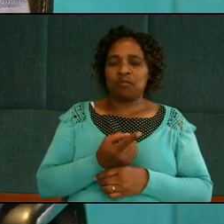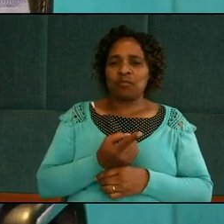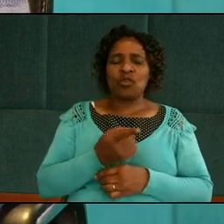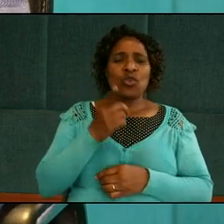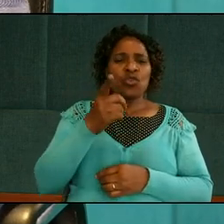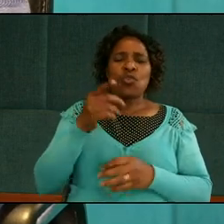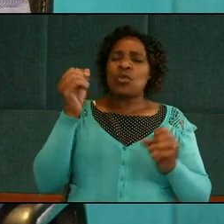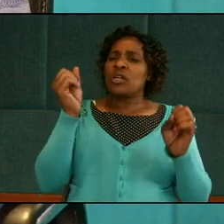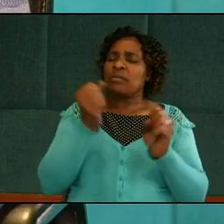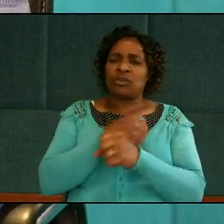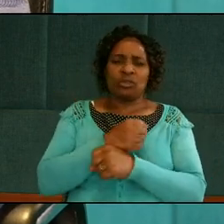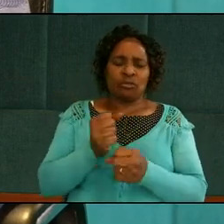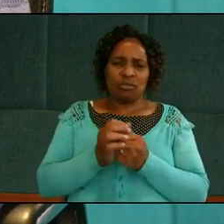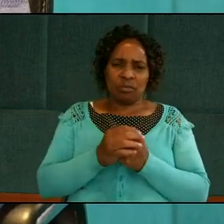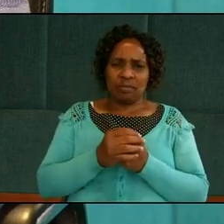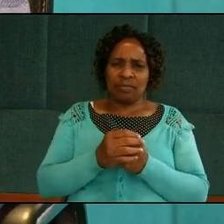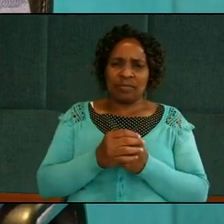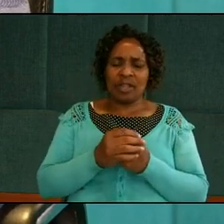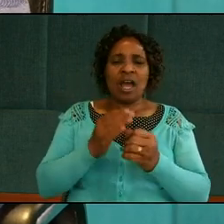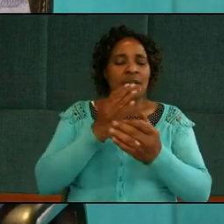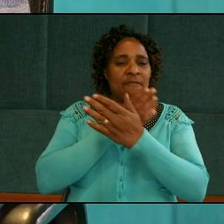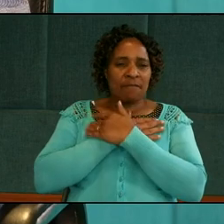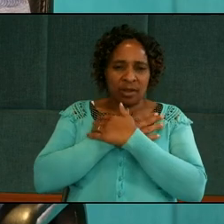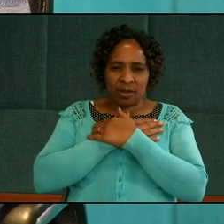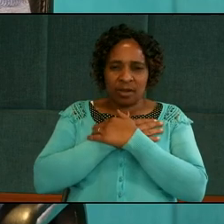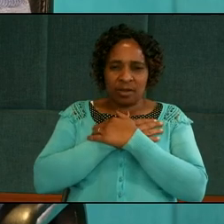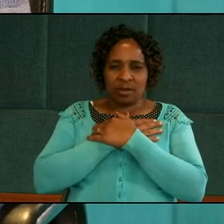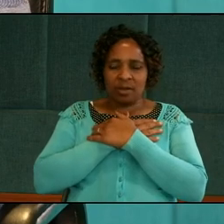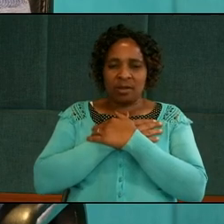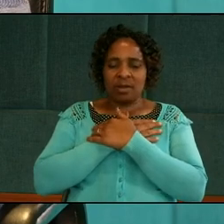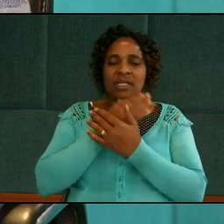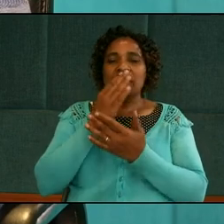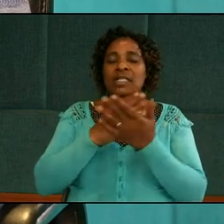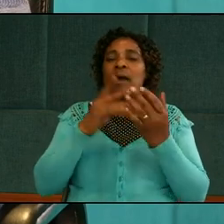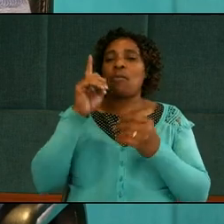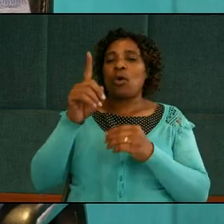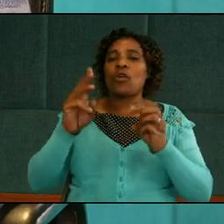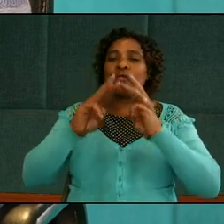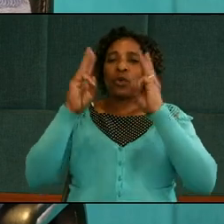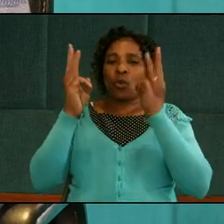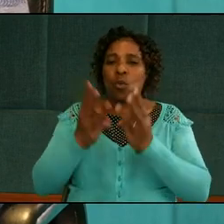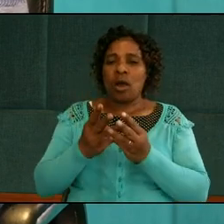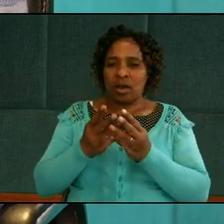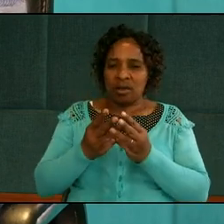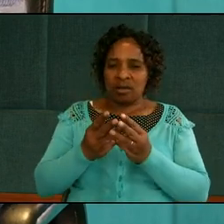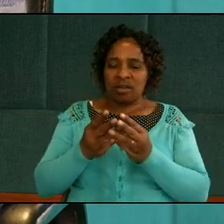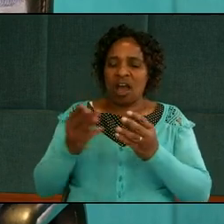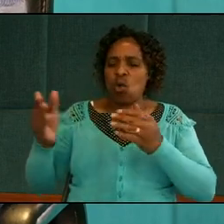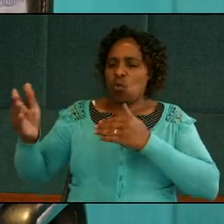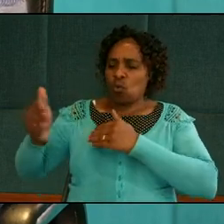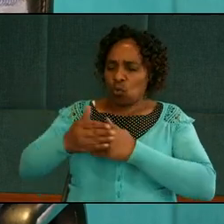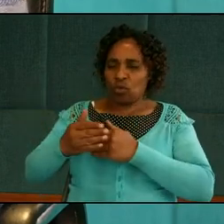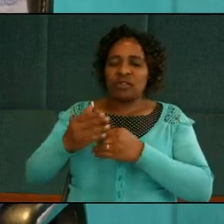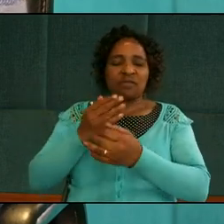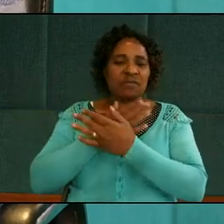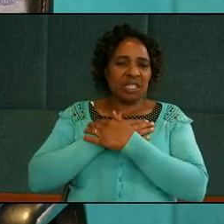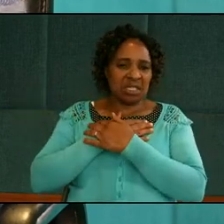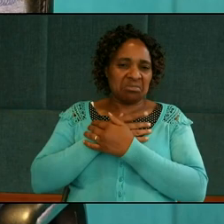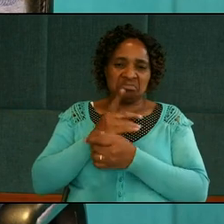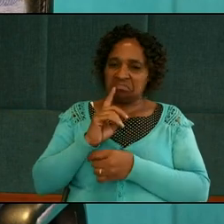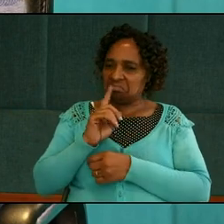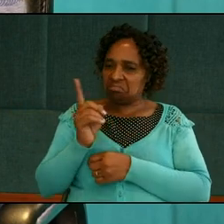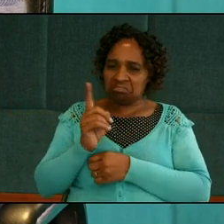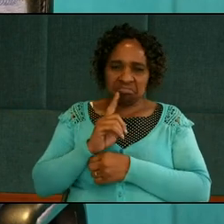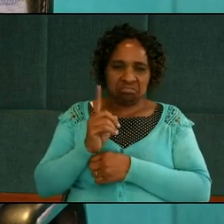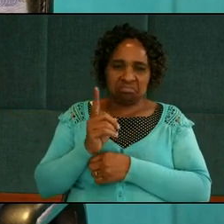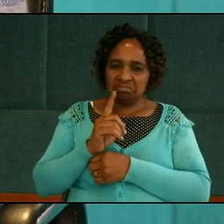you can't be a friend to someone of the world, a very close friend,